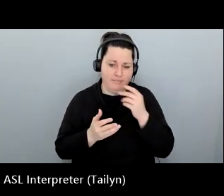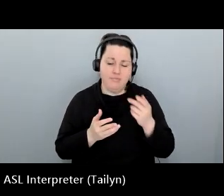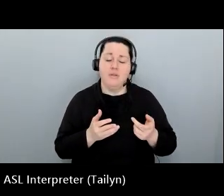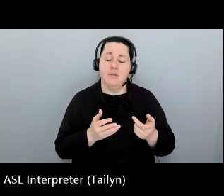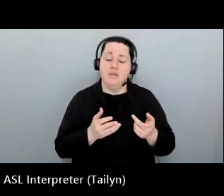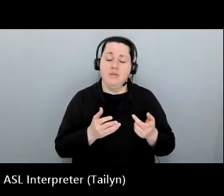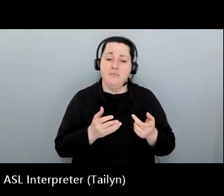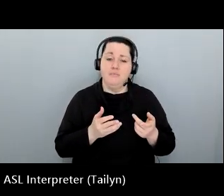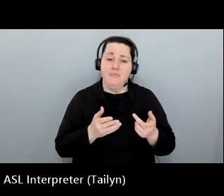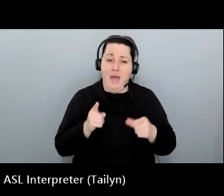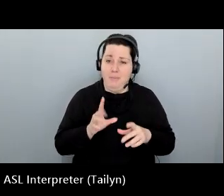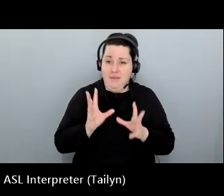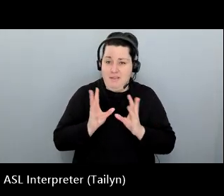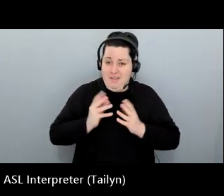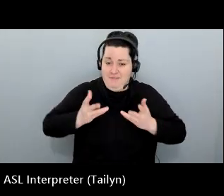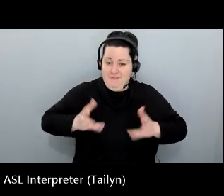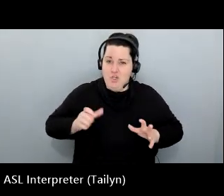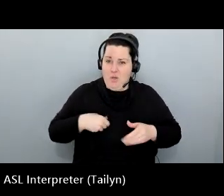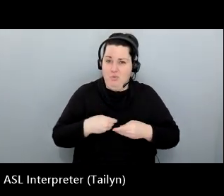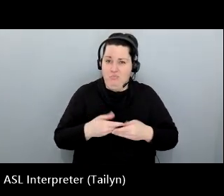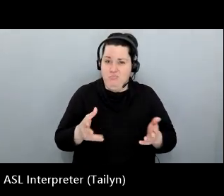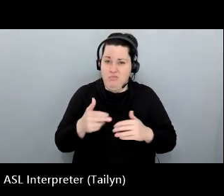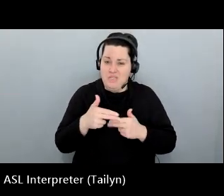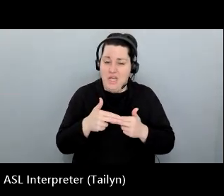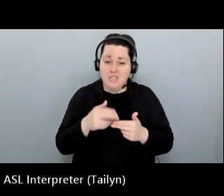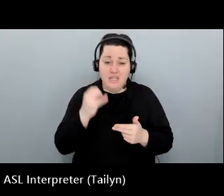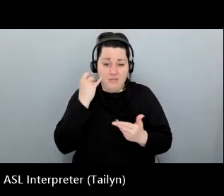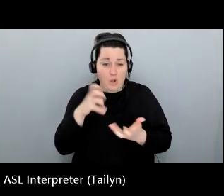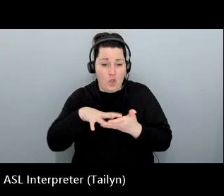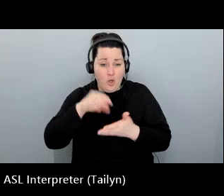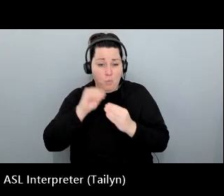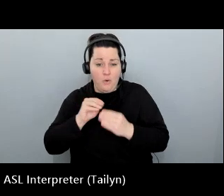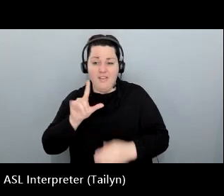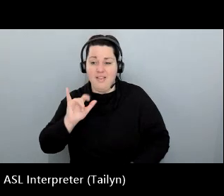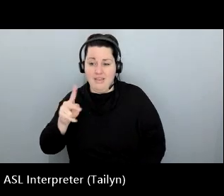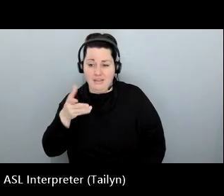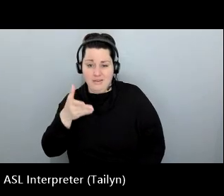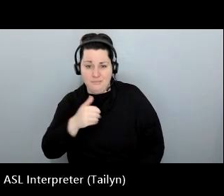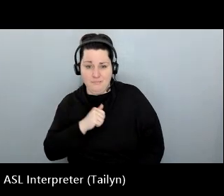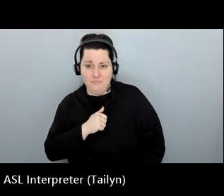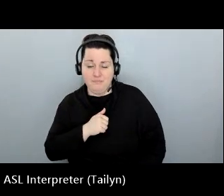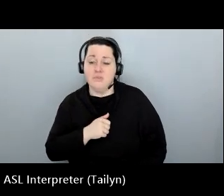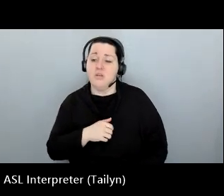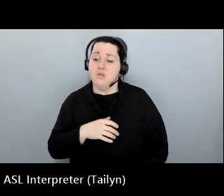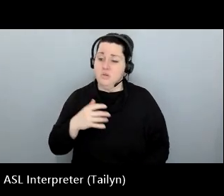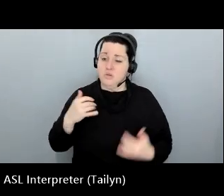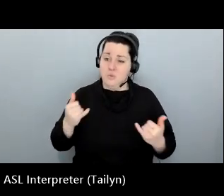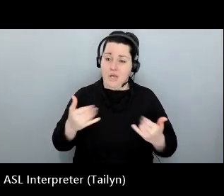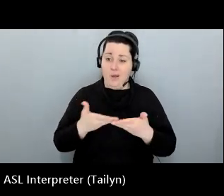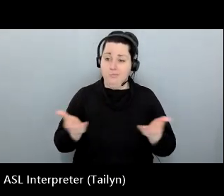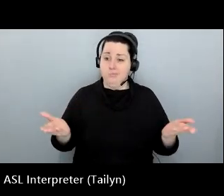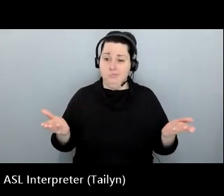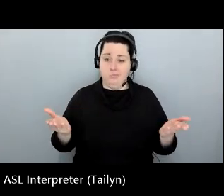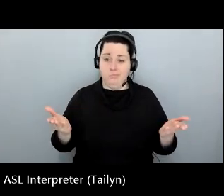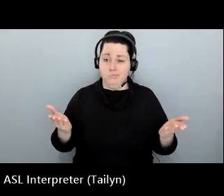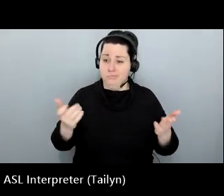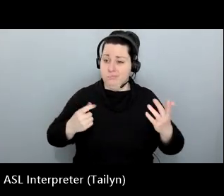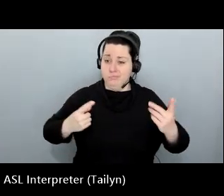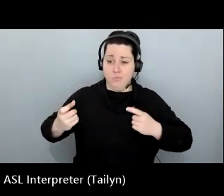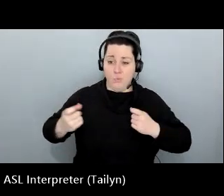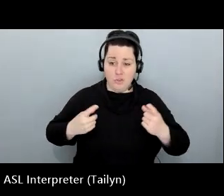done. And, if you want to learn more about this, here's the link right here at the bottom. So with that being said, I'd like to open this up to any